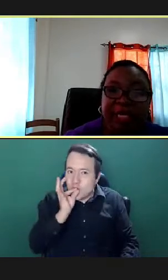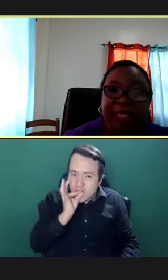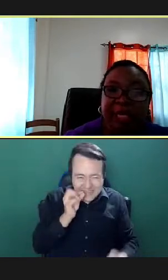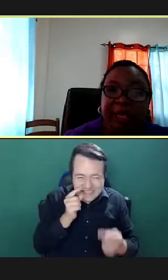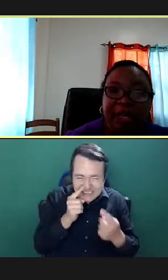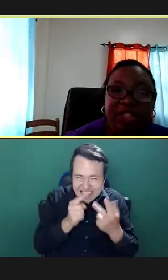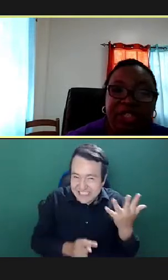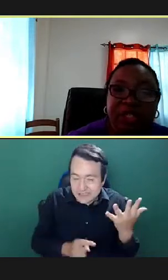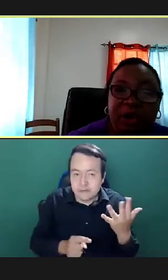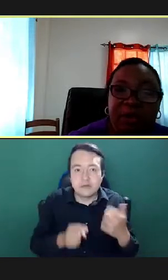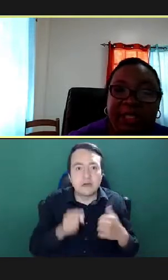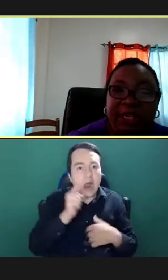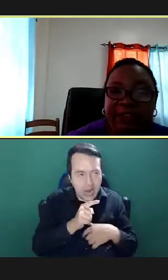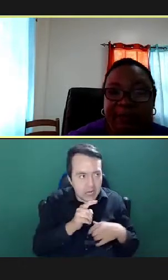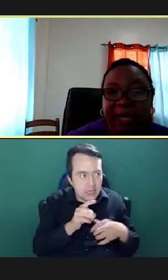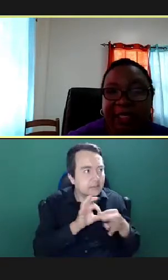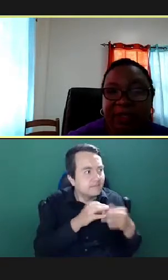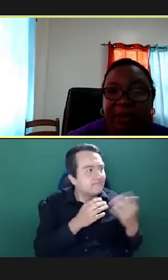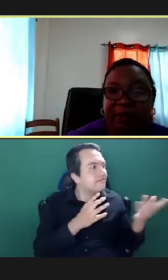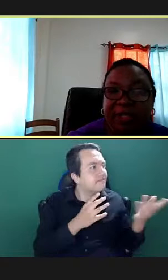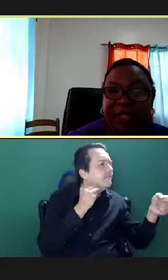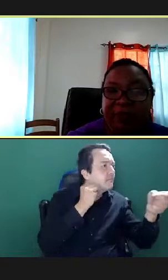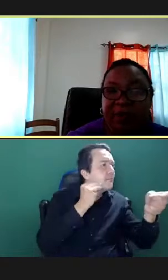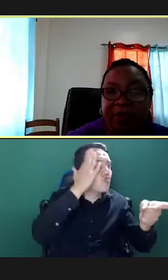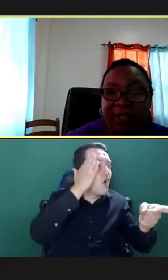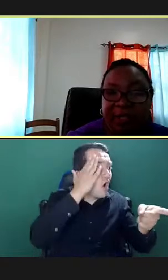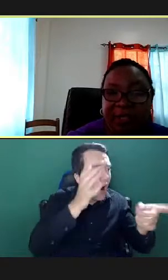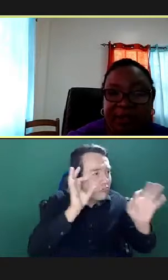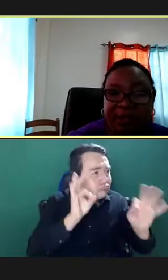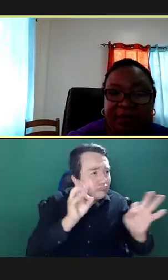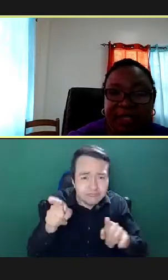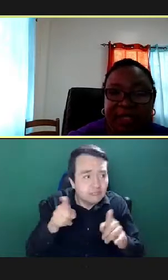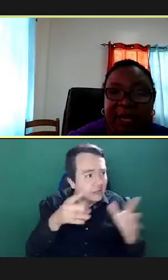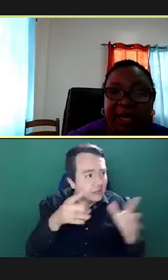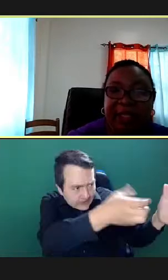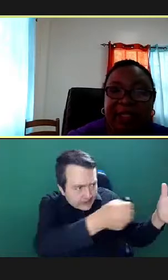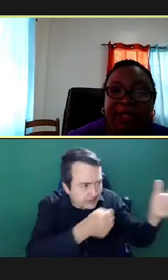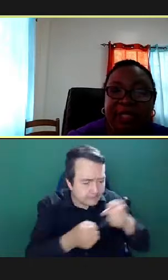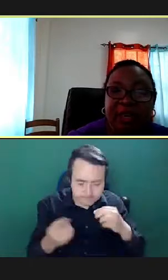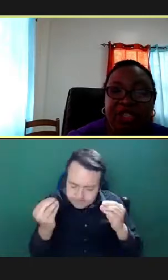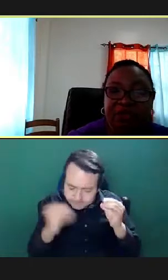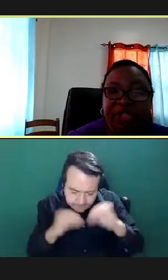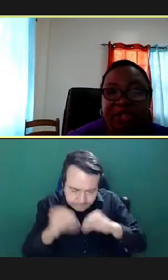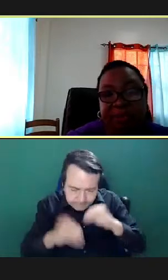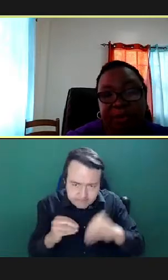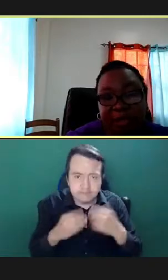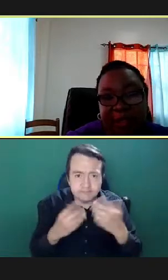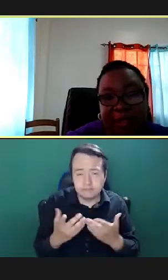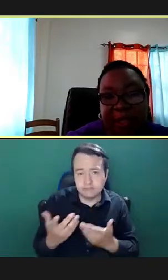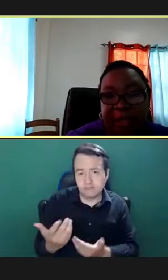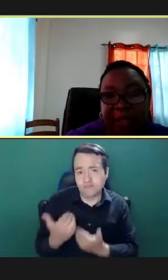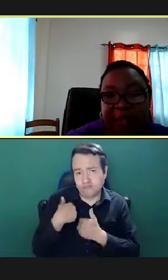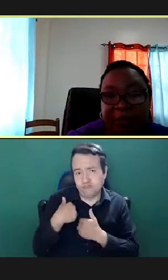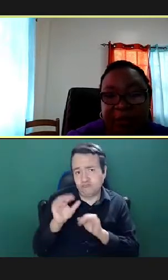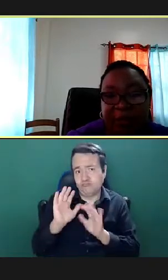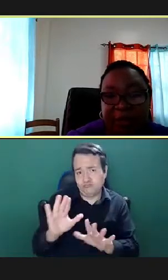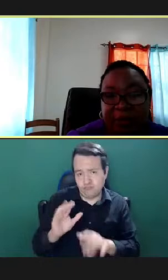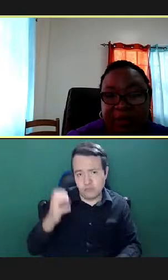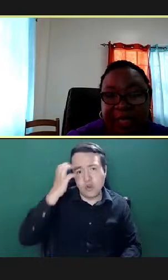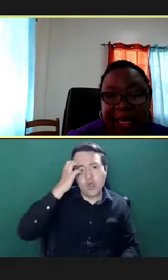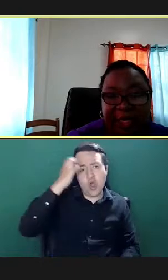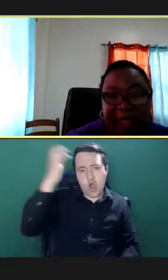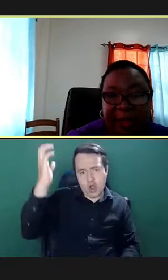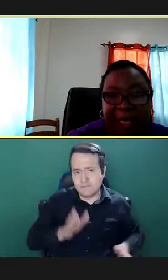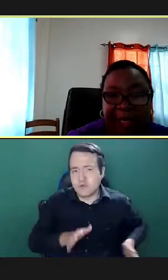We've recently launched our Safe Space 24/7 counseling service. This was launched in response to